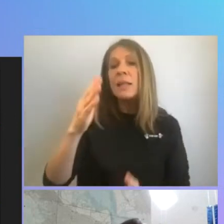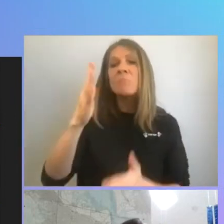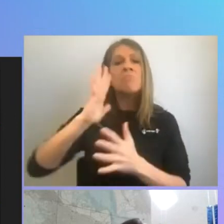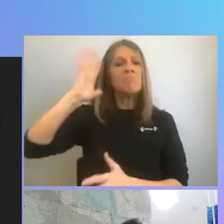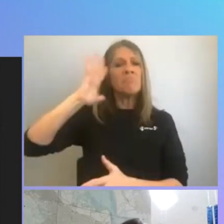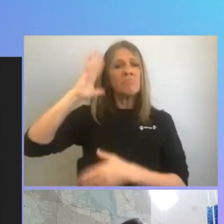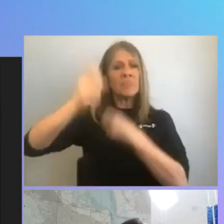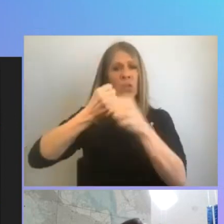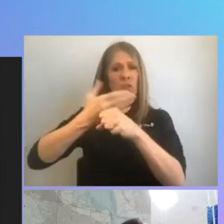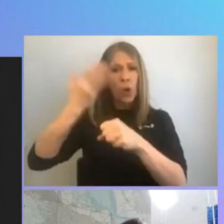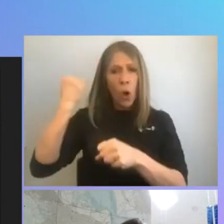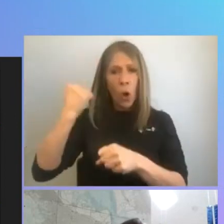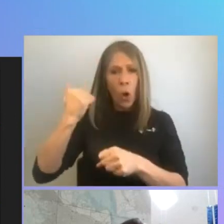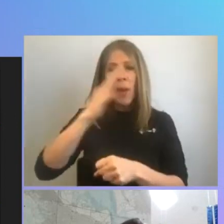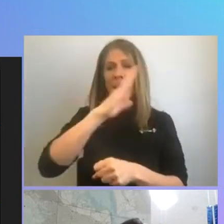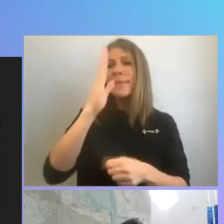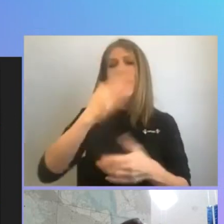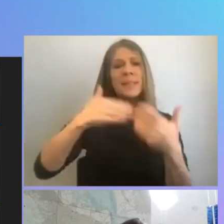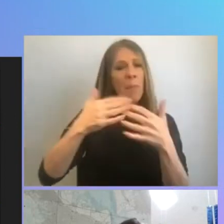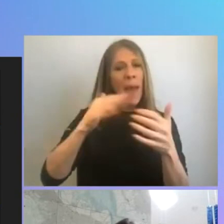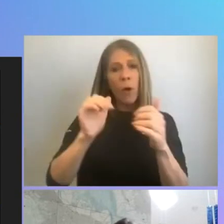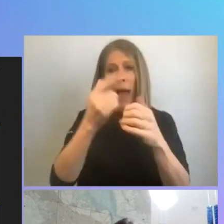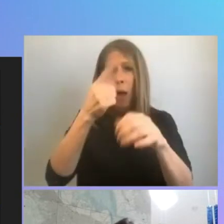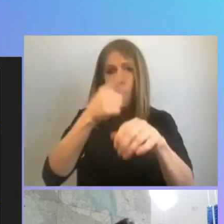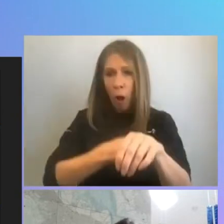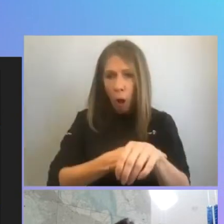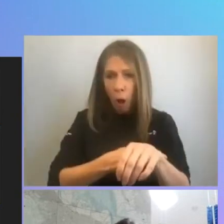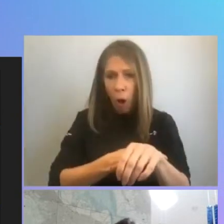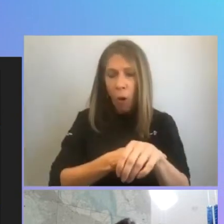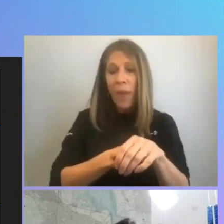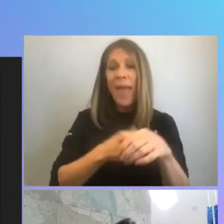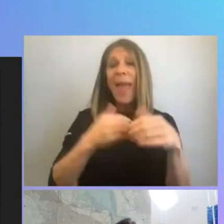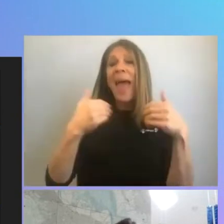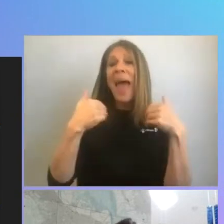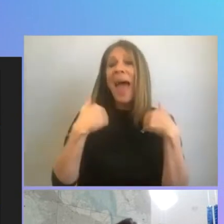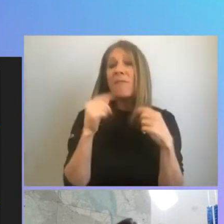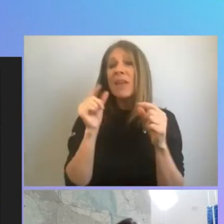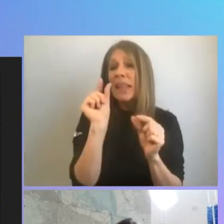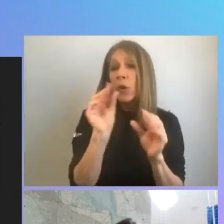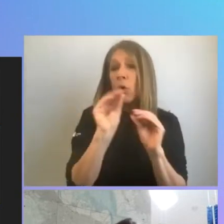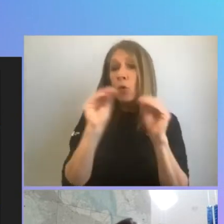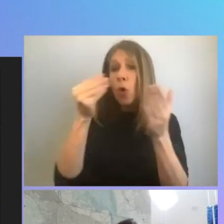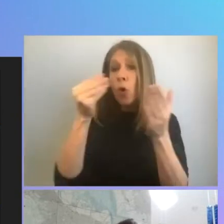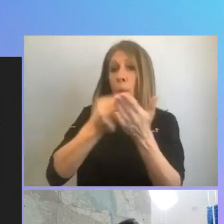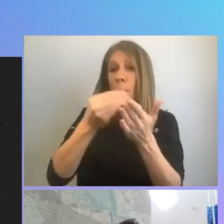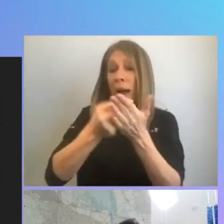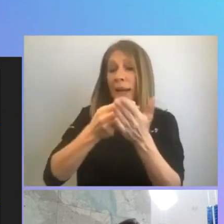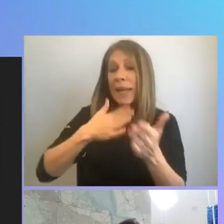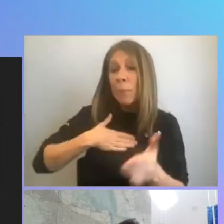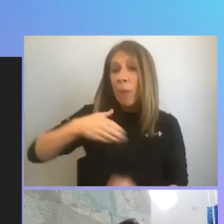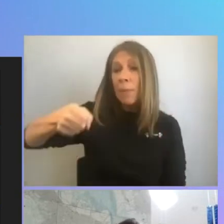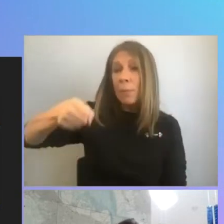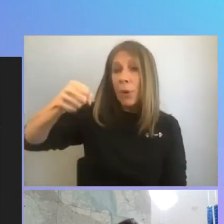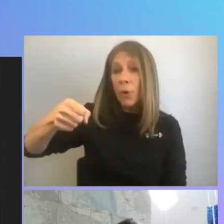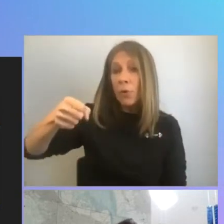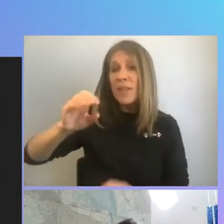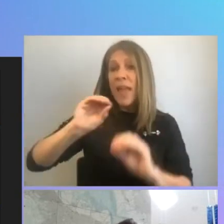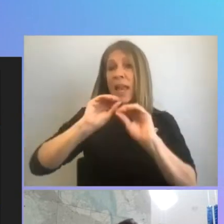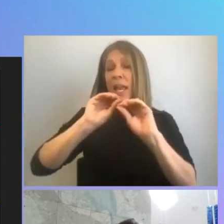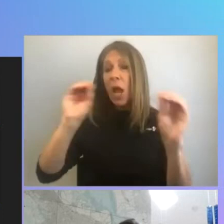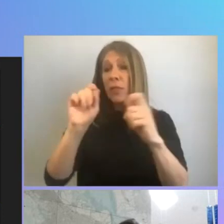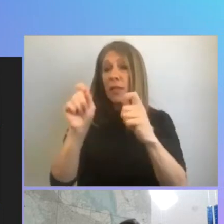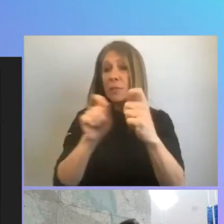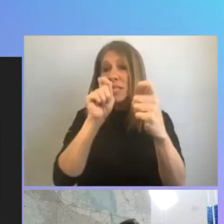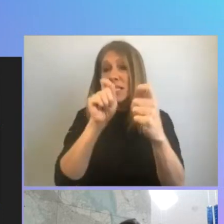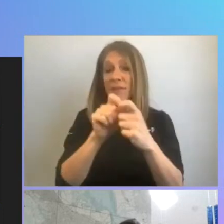ago, never mind how long precisely, having little or no money in my purse and nothing particular